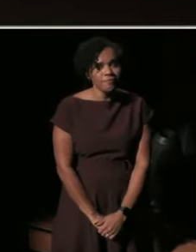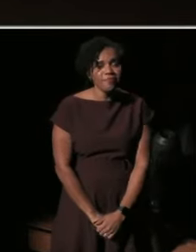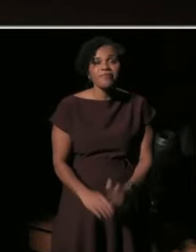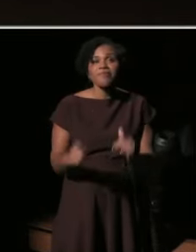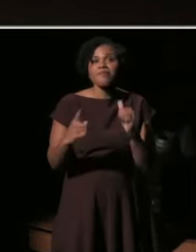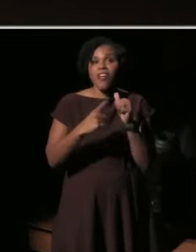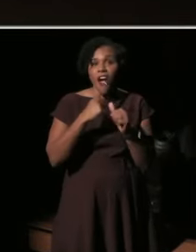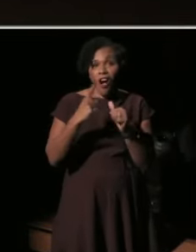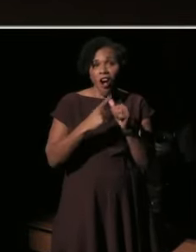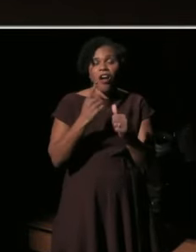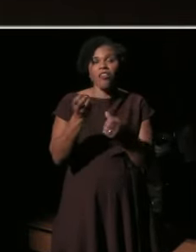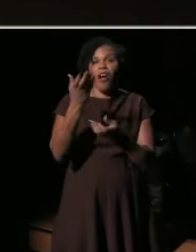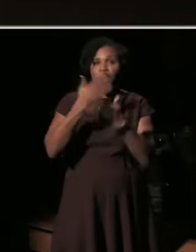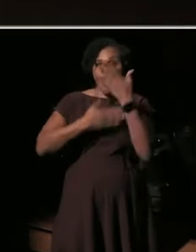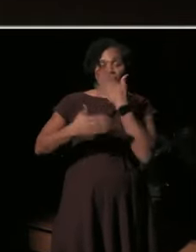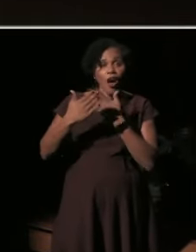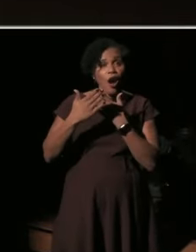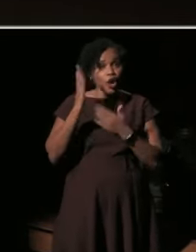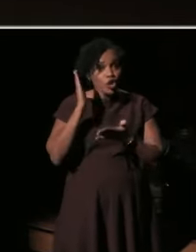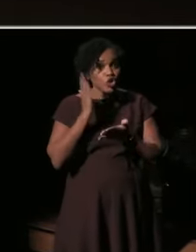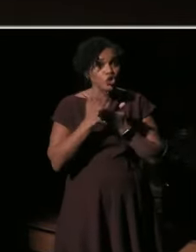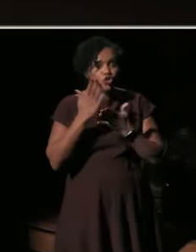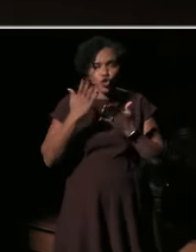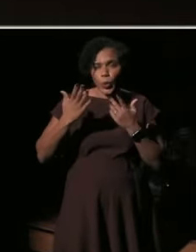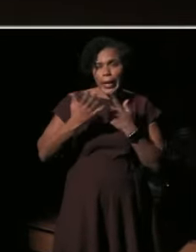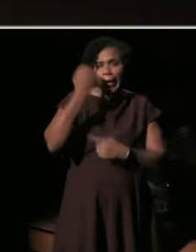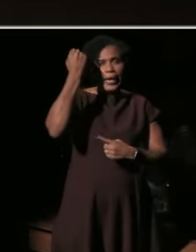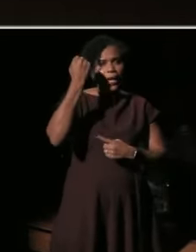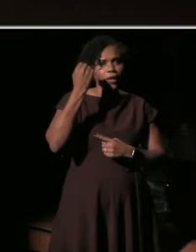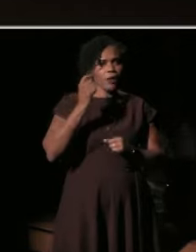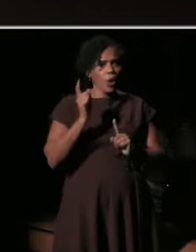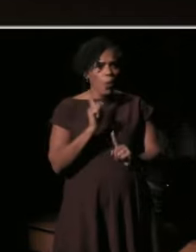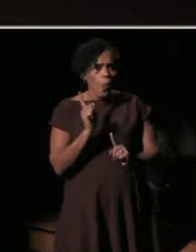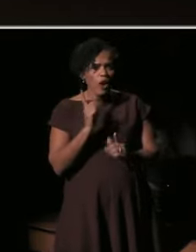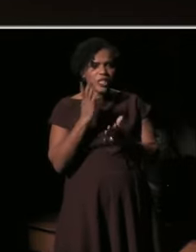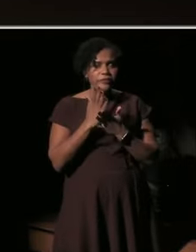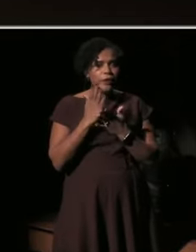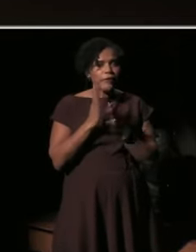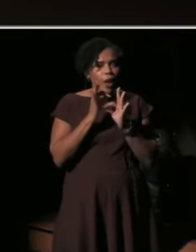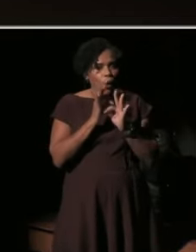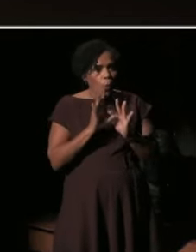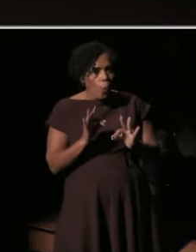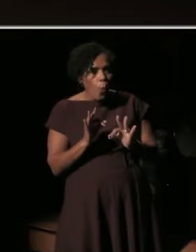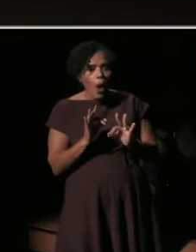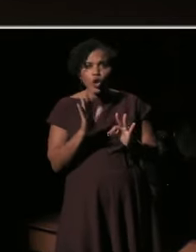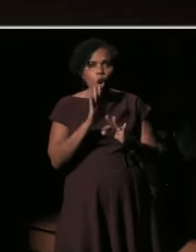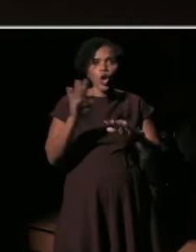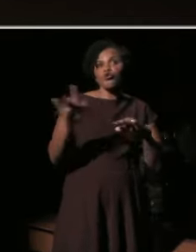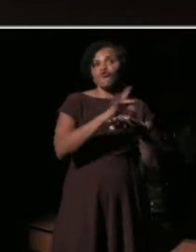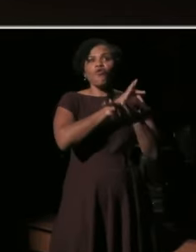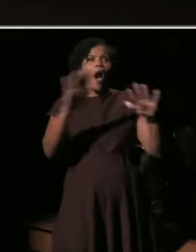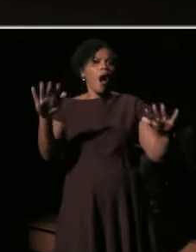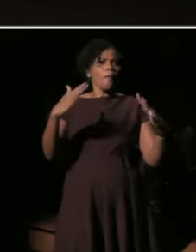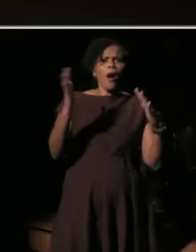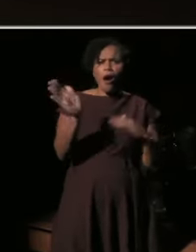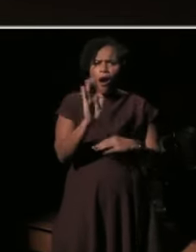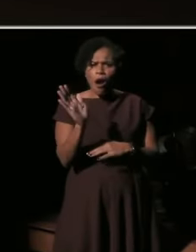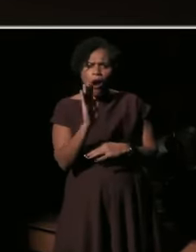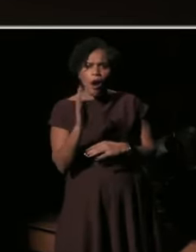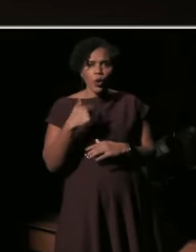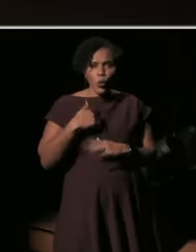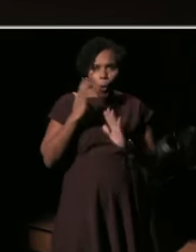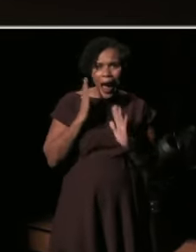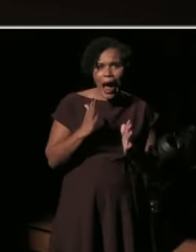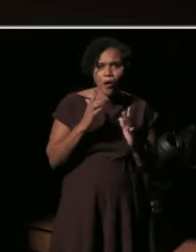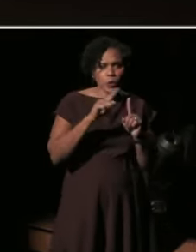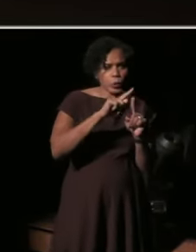Arthur said, true heroism is sober and undramatic. It is not the urge to surpass all others at